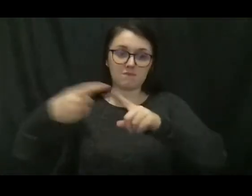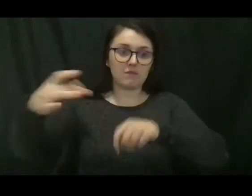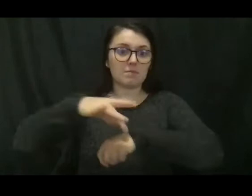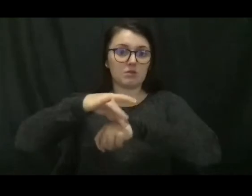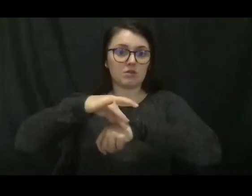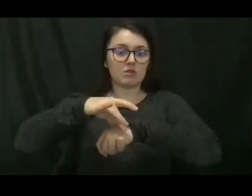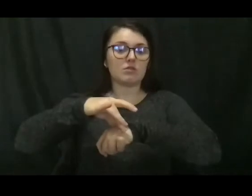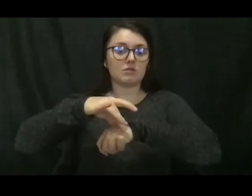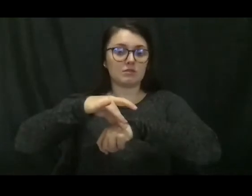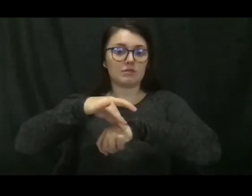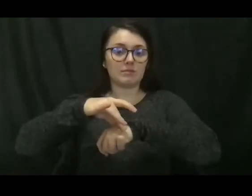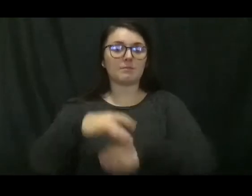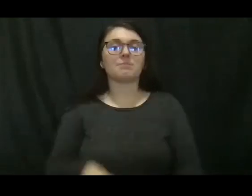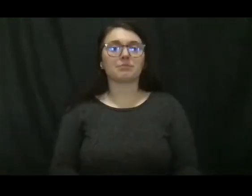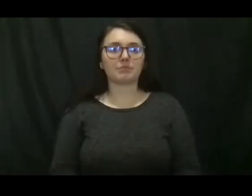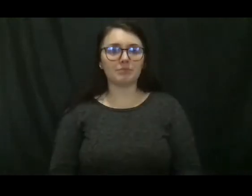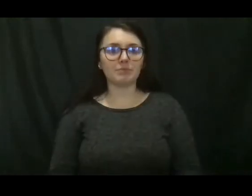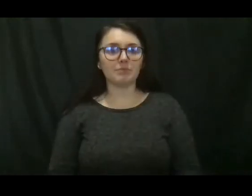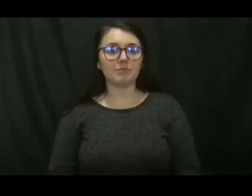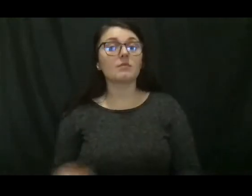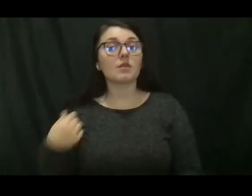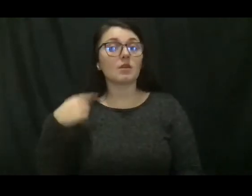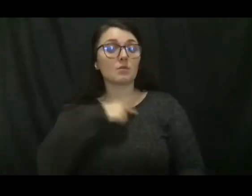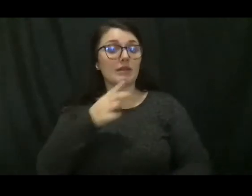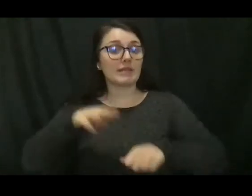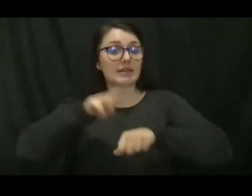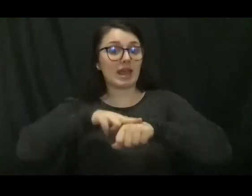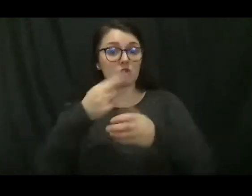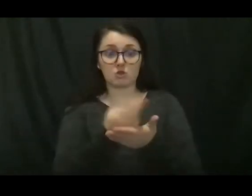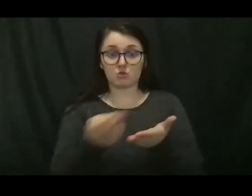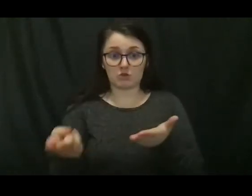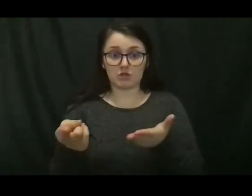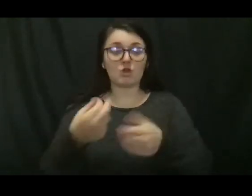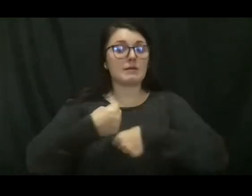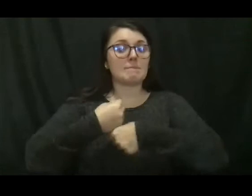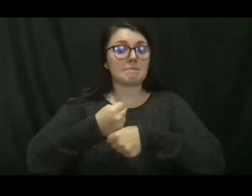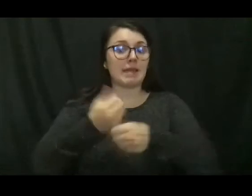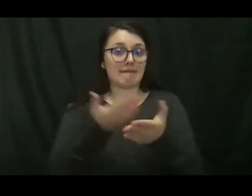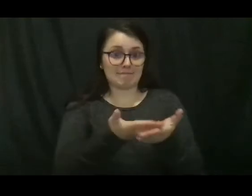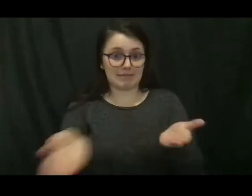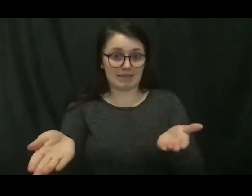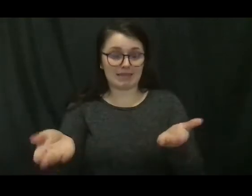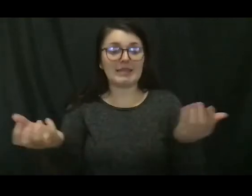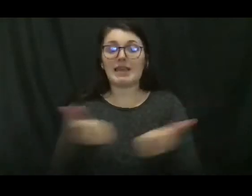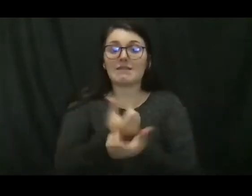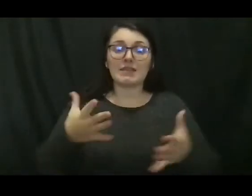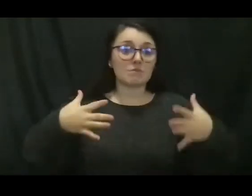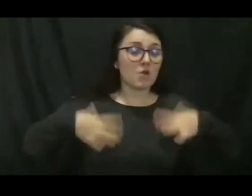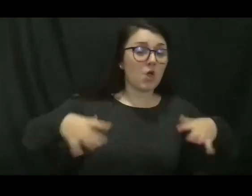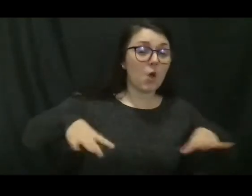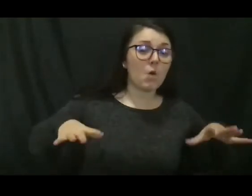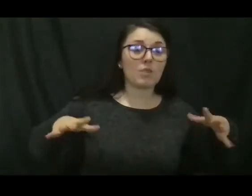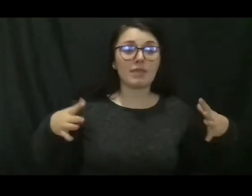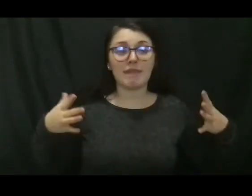form or another. So we use natural resources to make our stuff, everything from our clothing